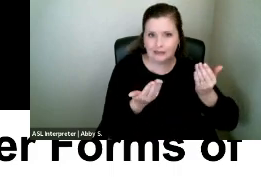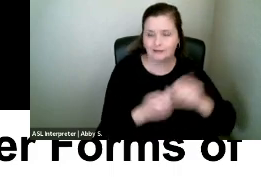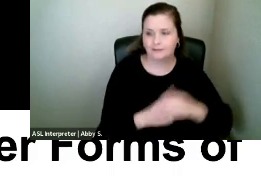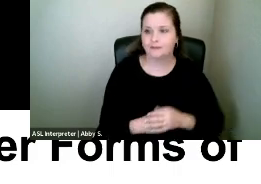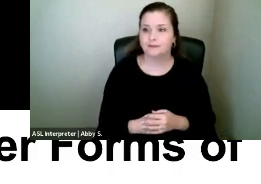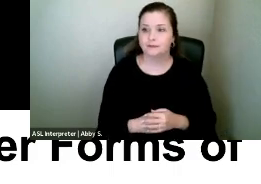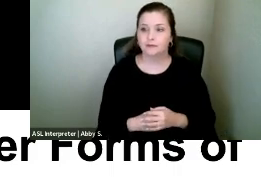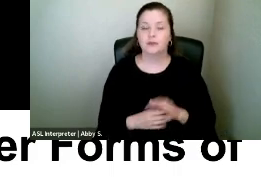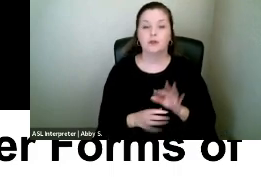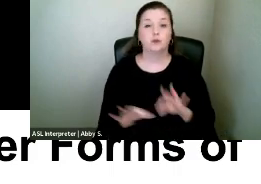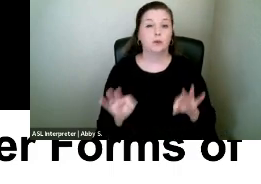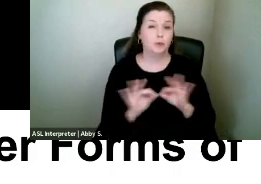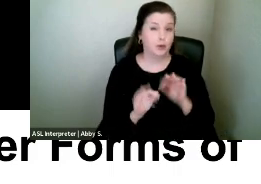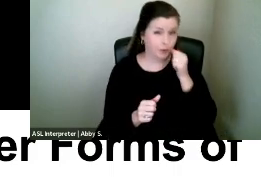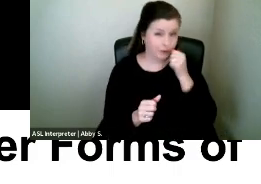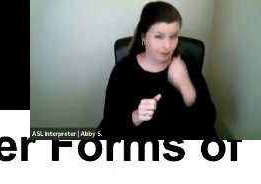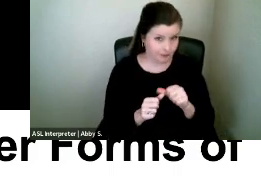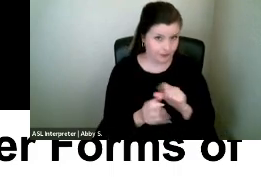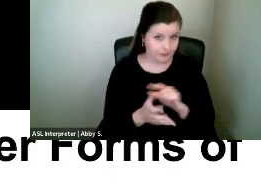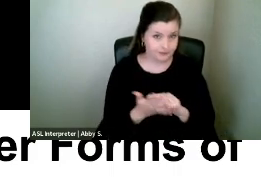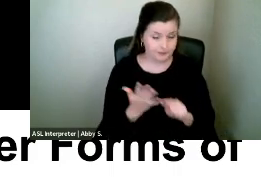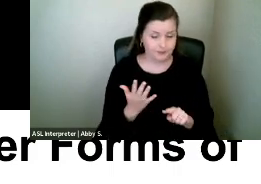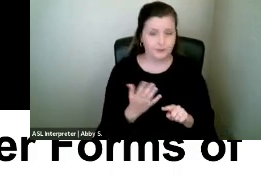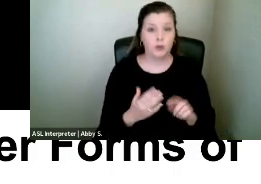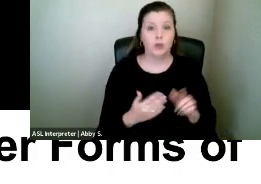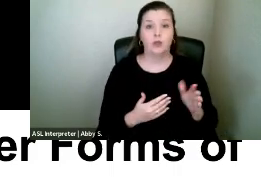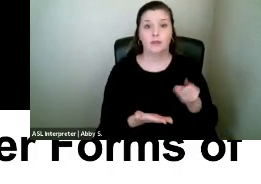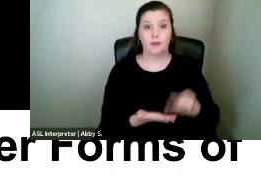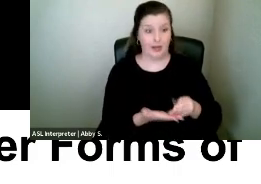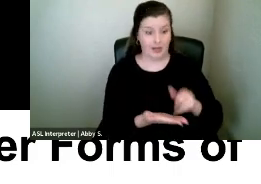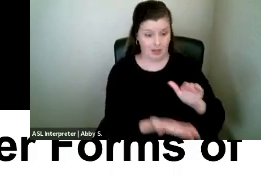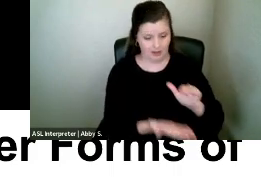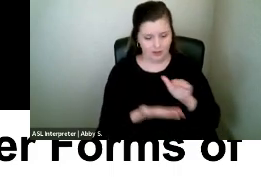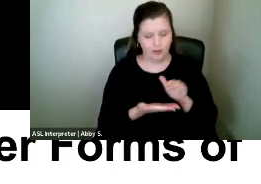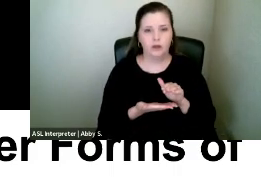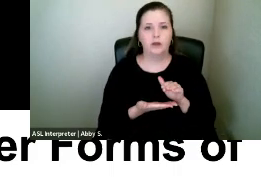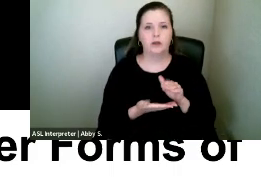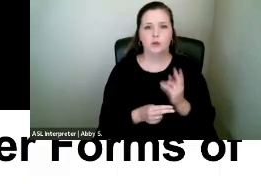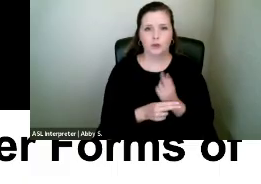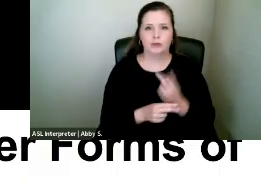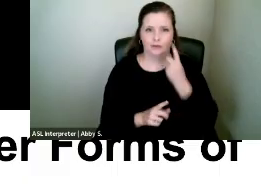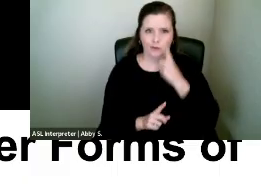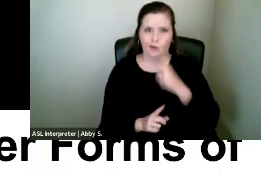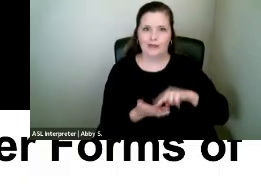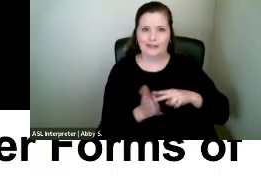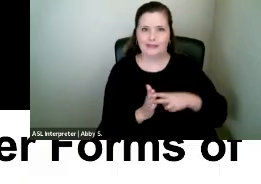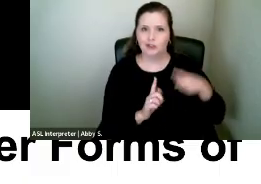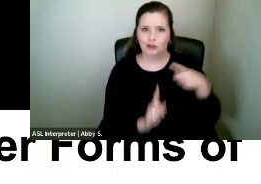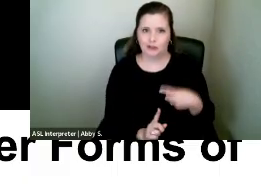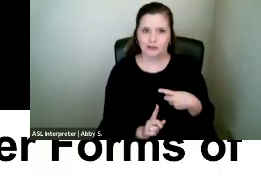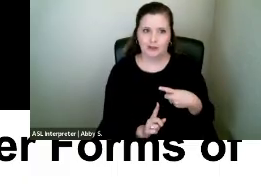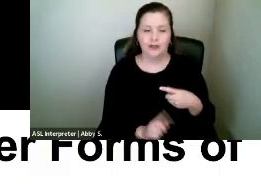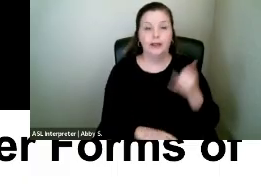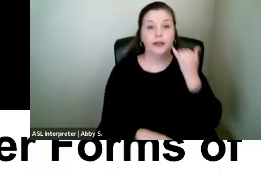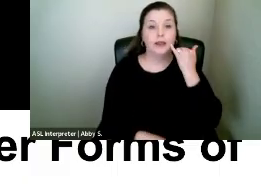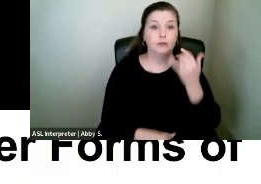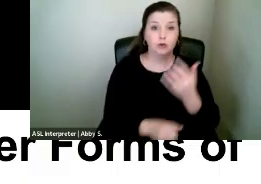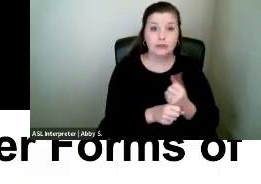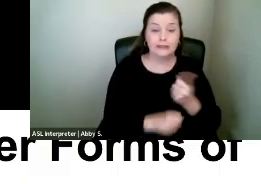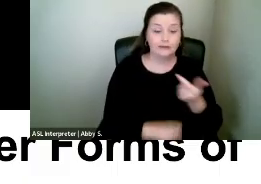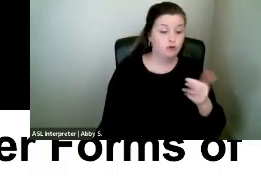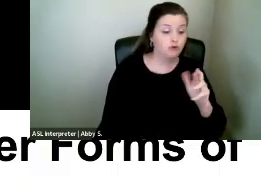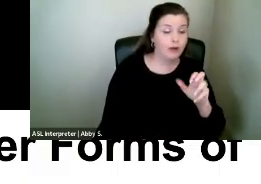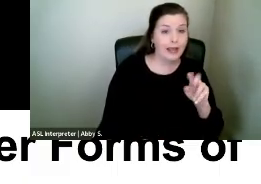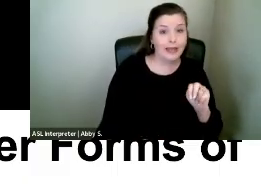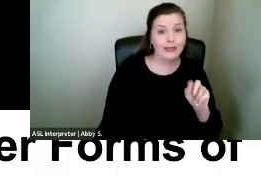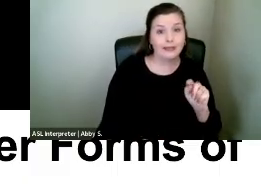reminders. Use all of the money for its intended purpose. So if you receive grants, loans,